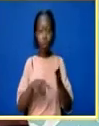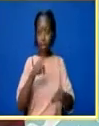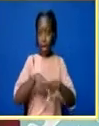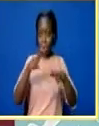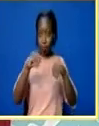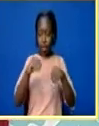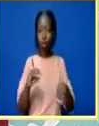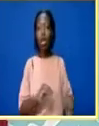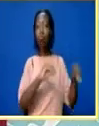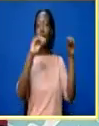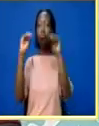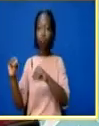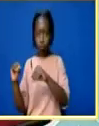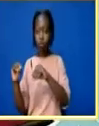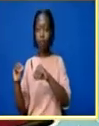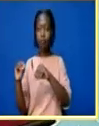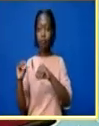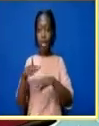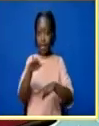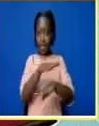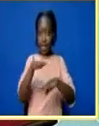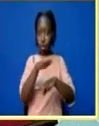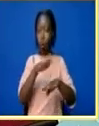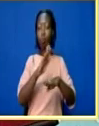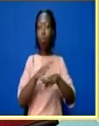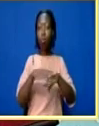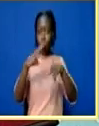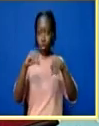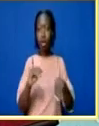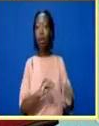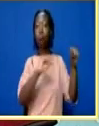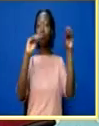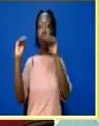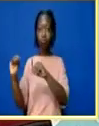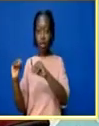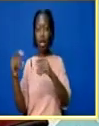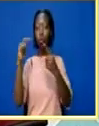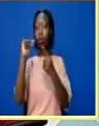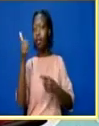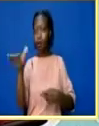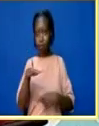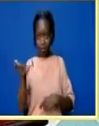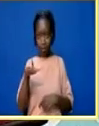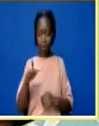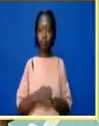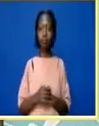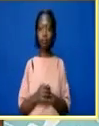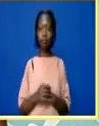top fertile soil. Mm-hmm. All right. From one place to another. To another.